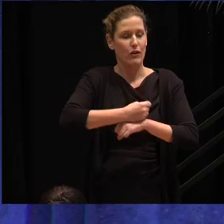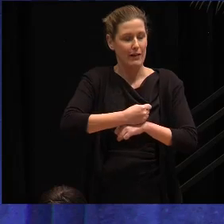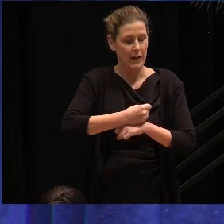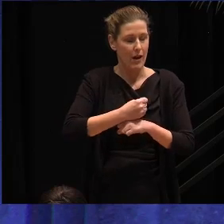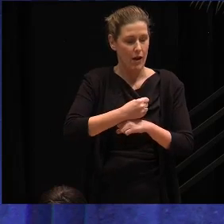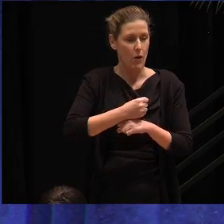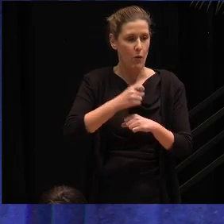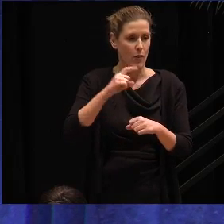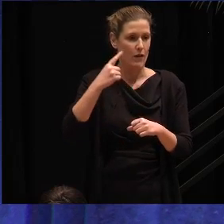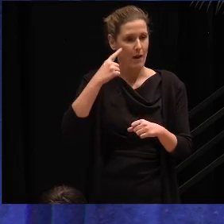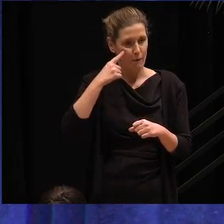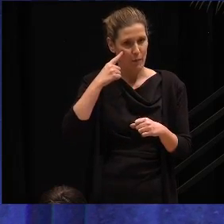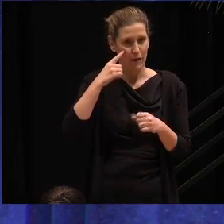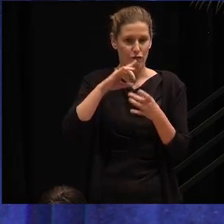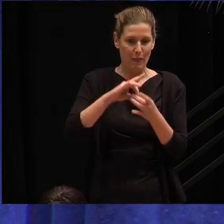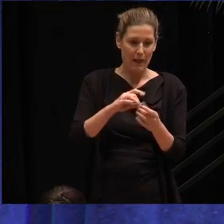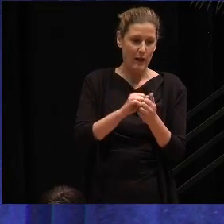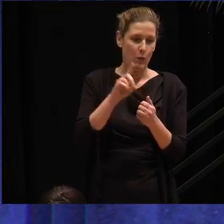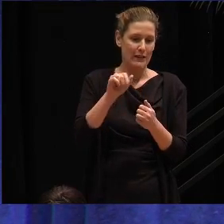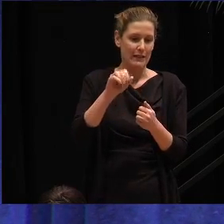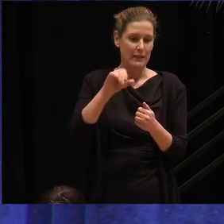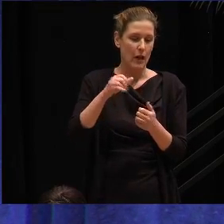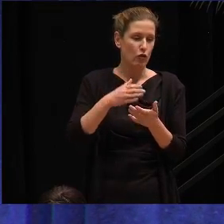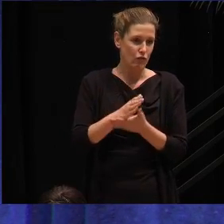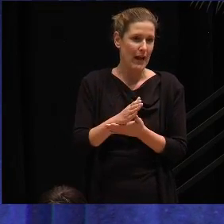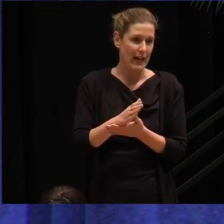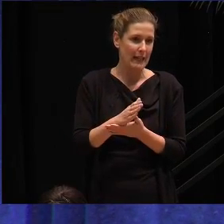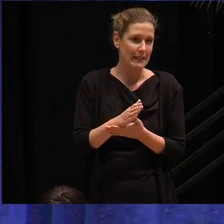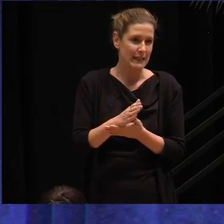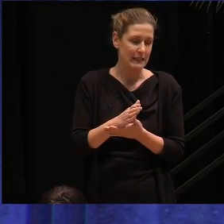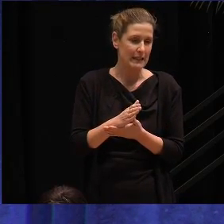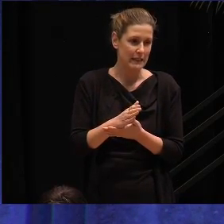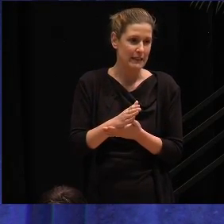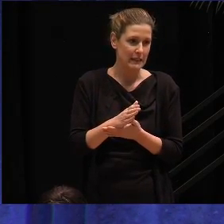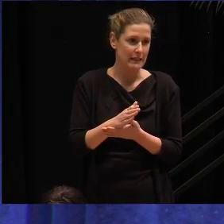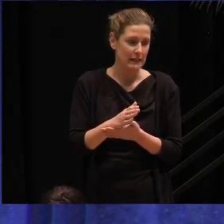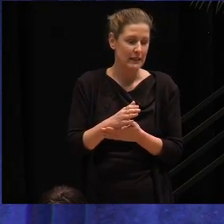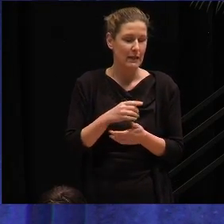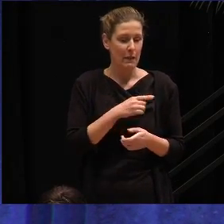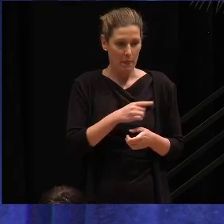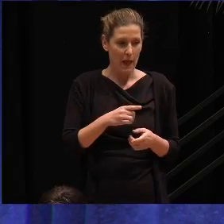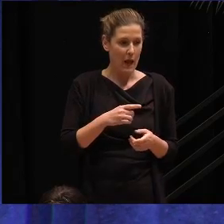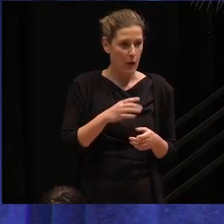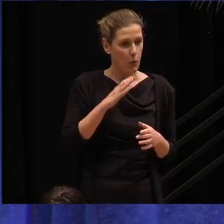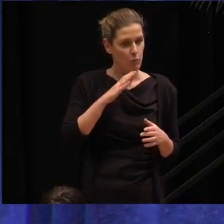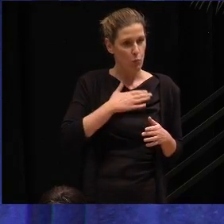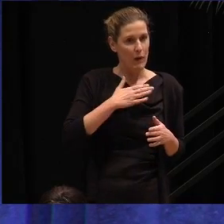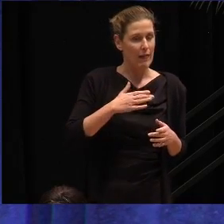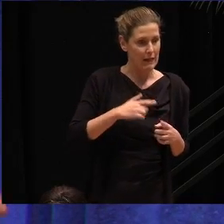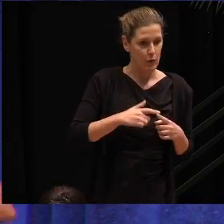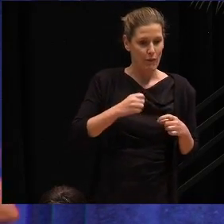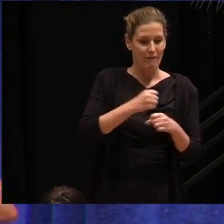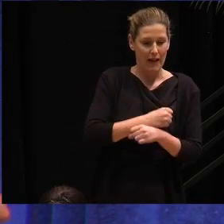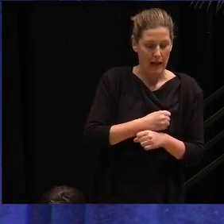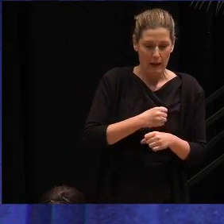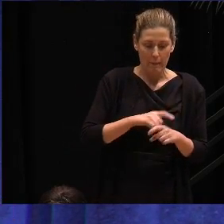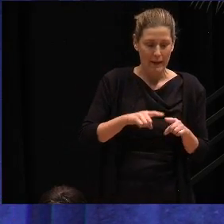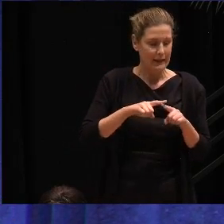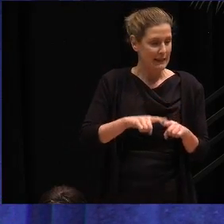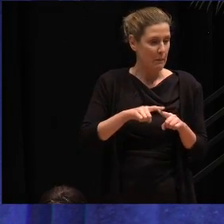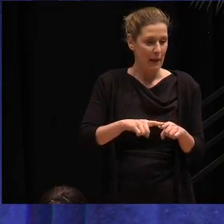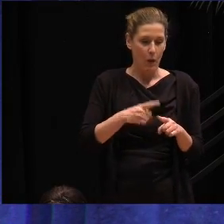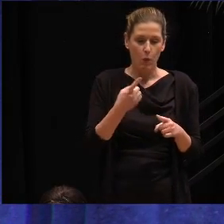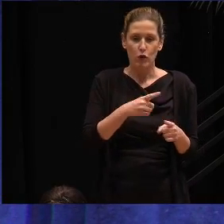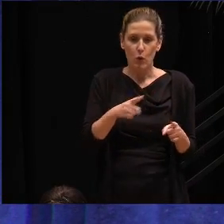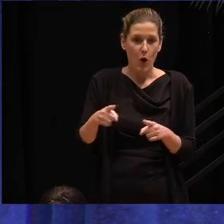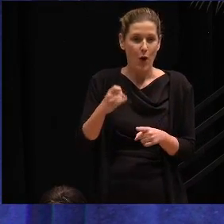rights like me for such a long time have been wanting to see the Democratic Party do. But it depends about on the ground. I mean, Devin can tell you, if you